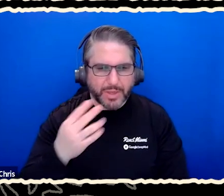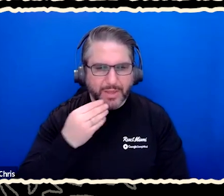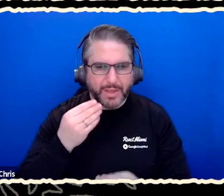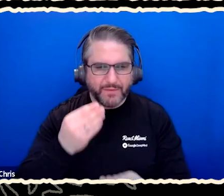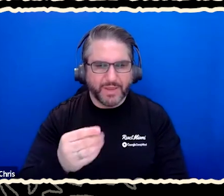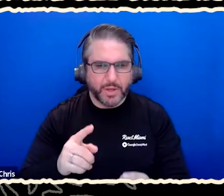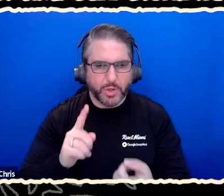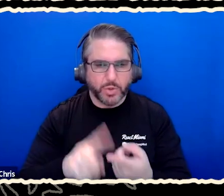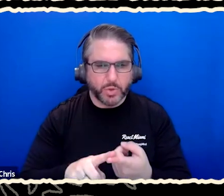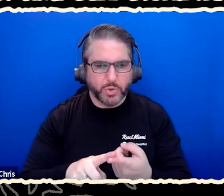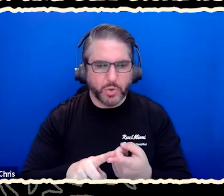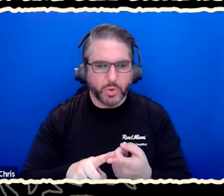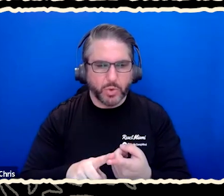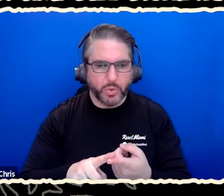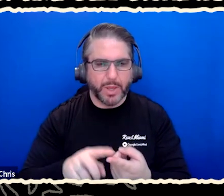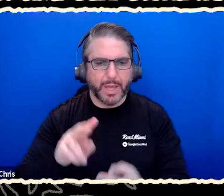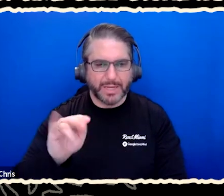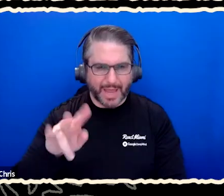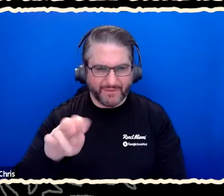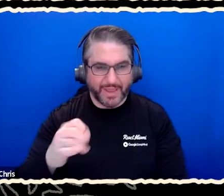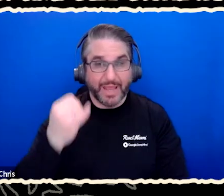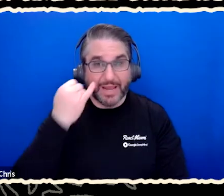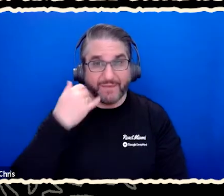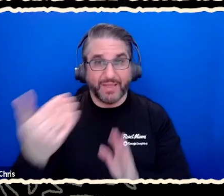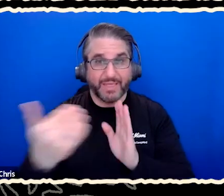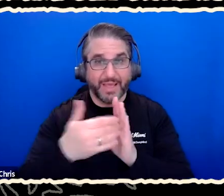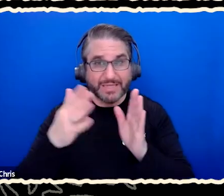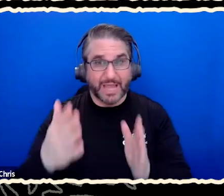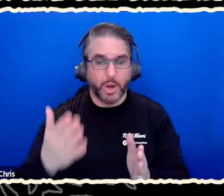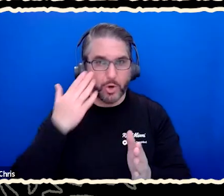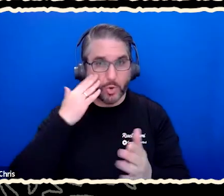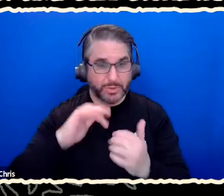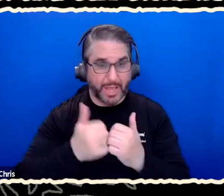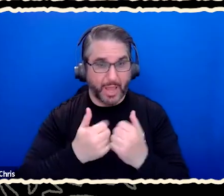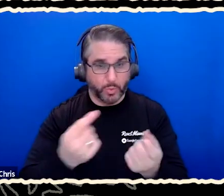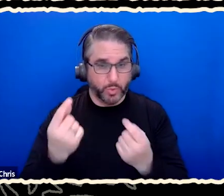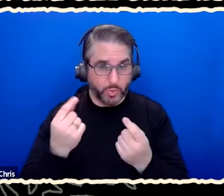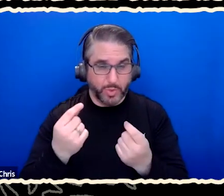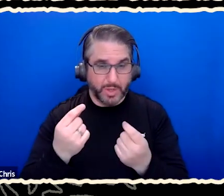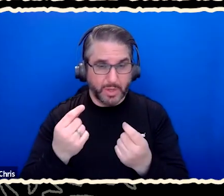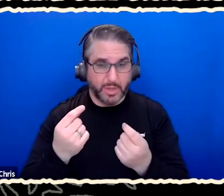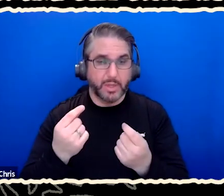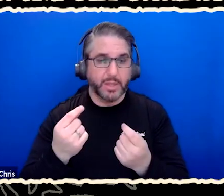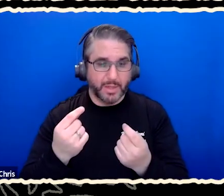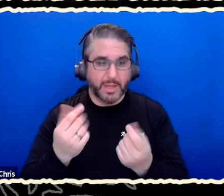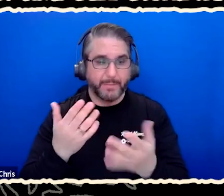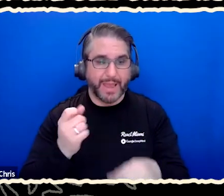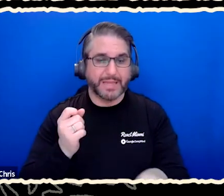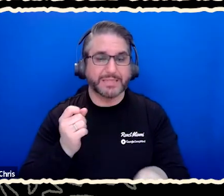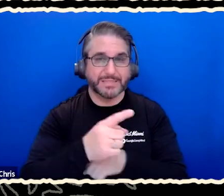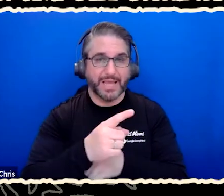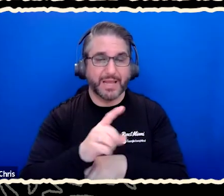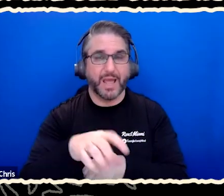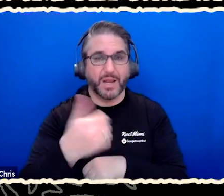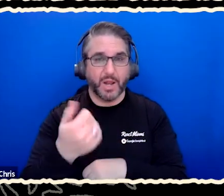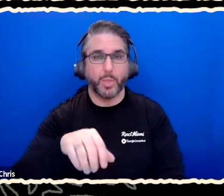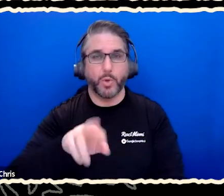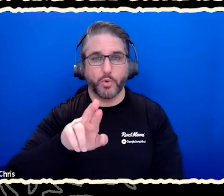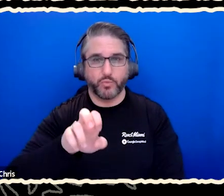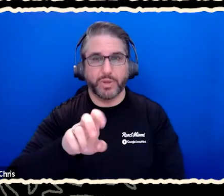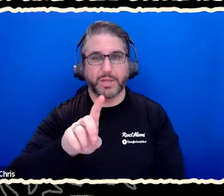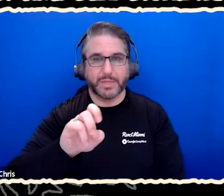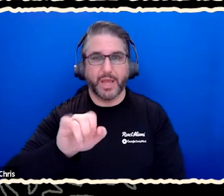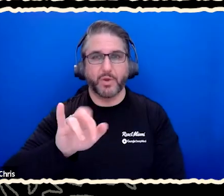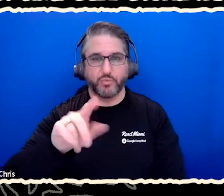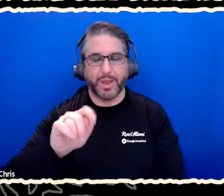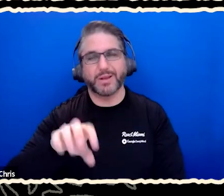navigate. And if an attacker knows how you do it, it might send another redirect, another